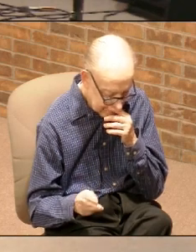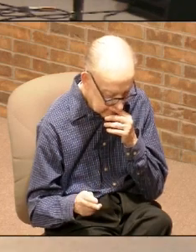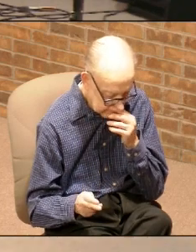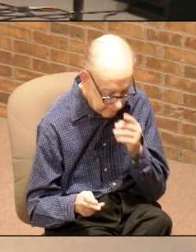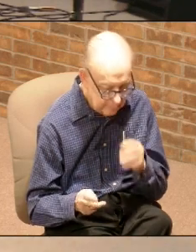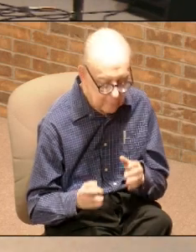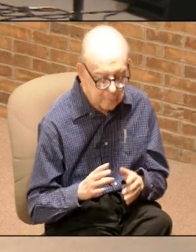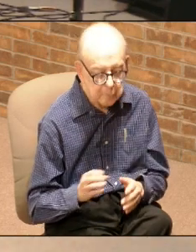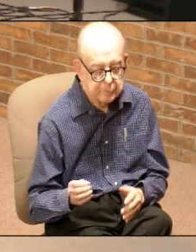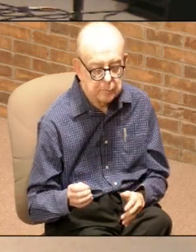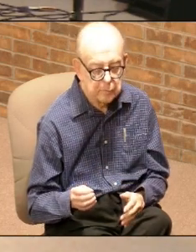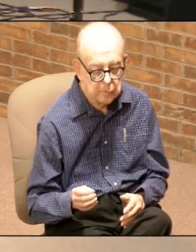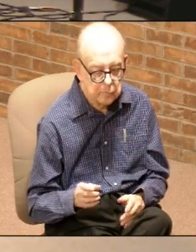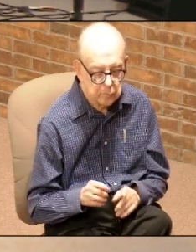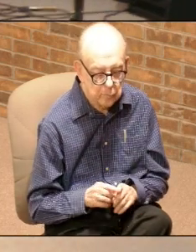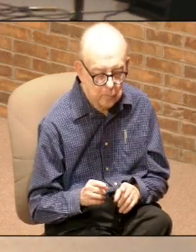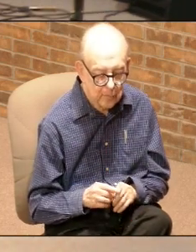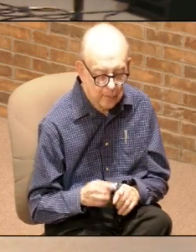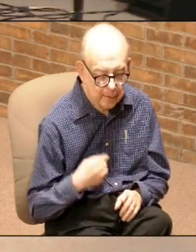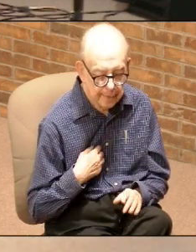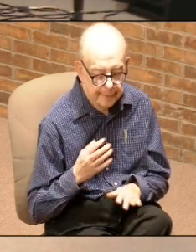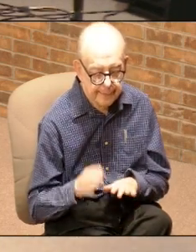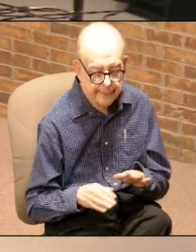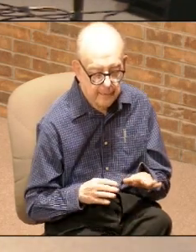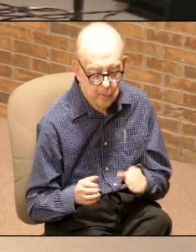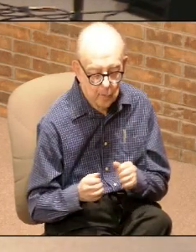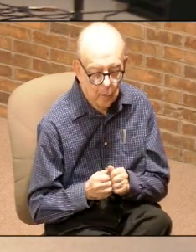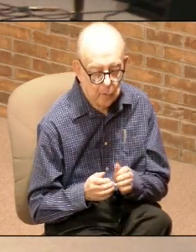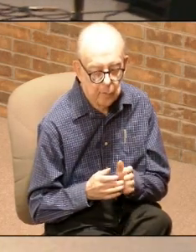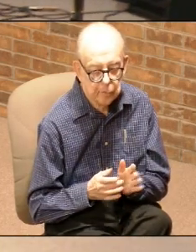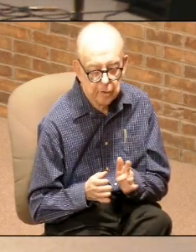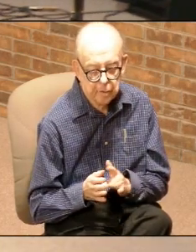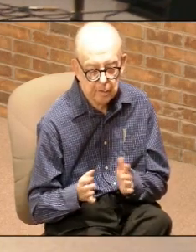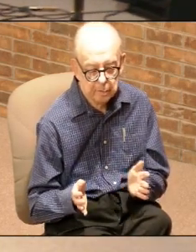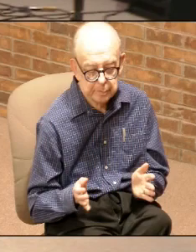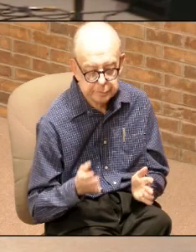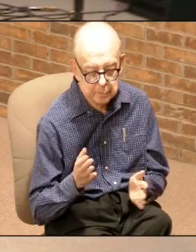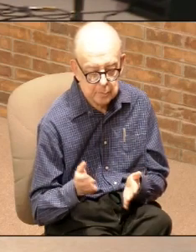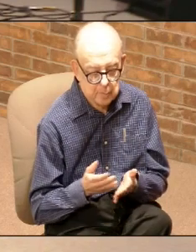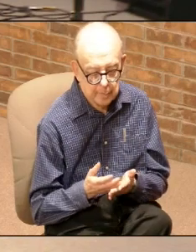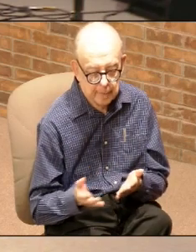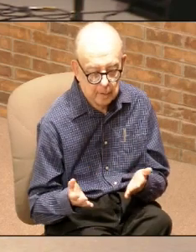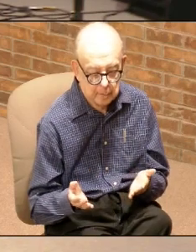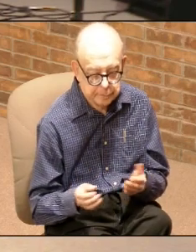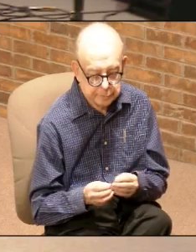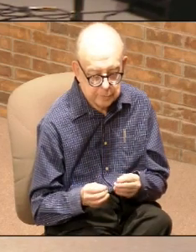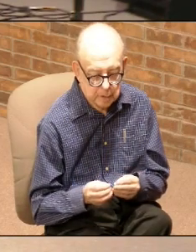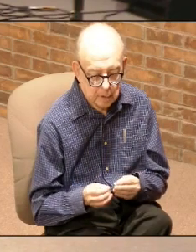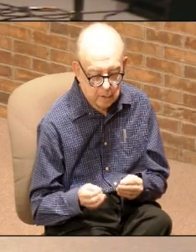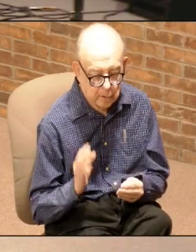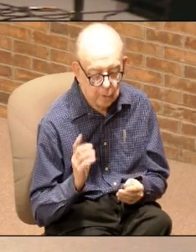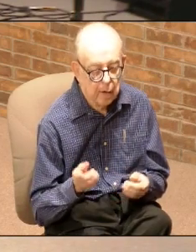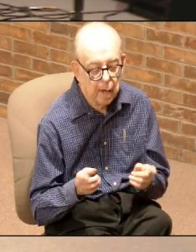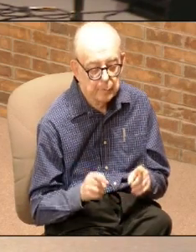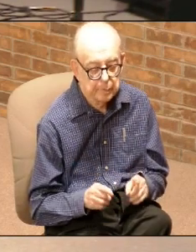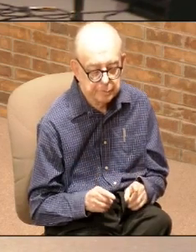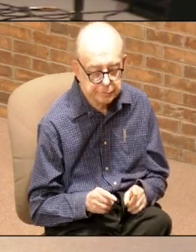And as I walk with Jesus, there's something else that's going to